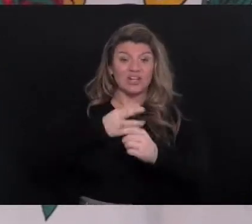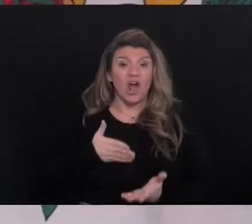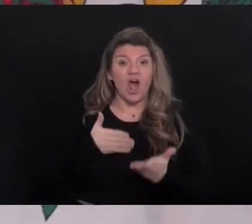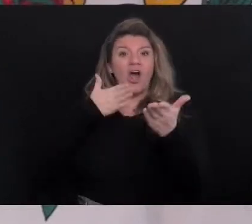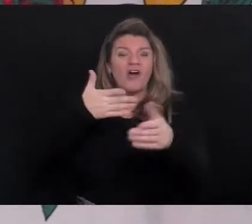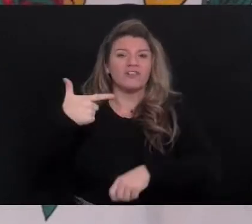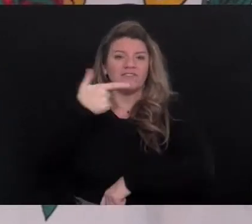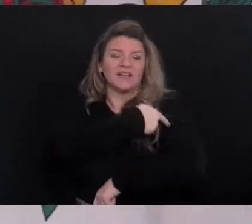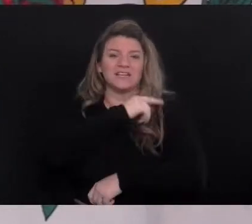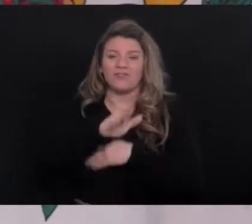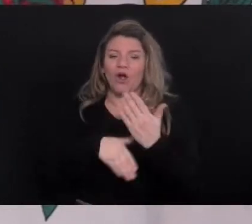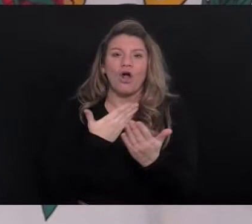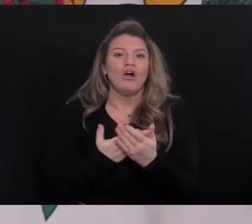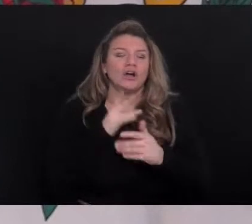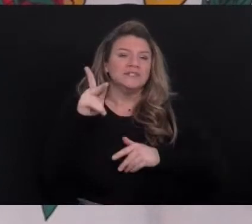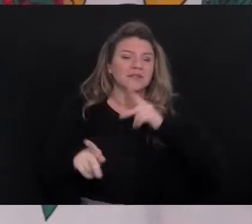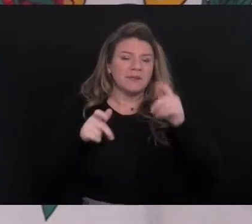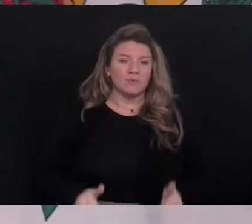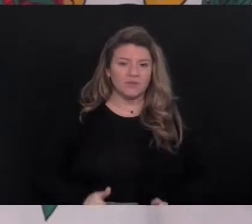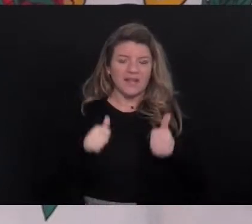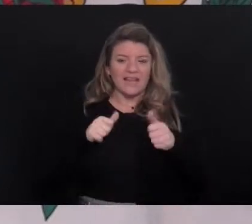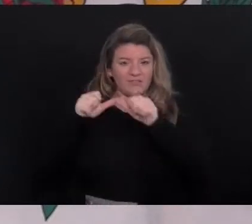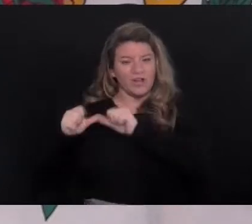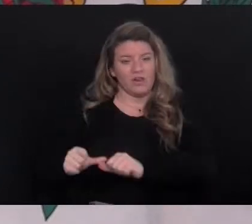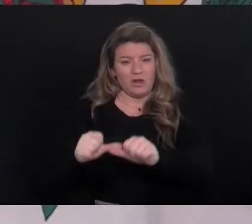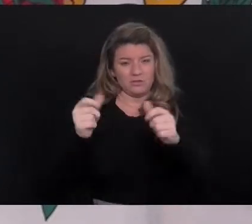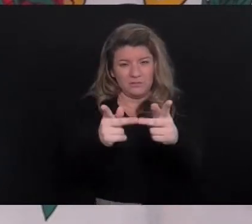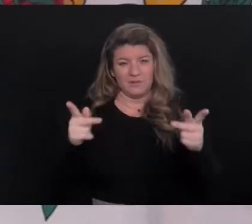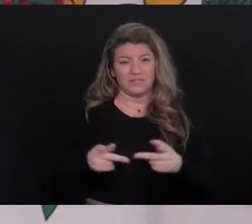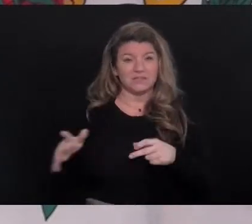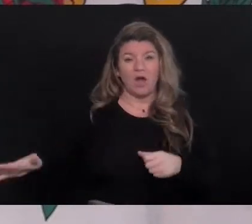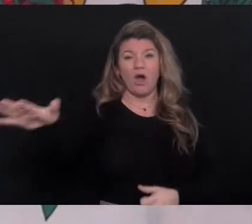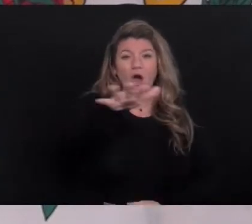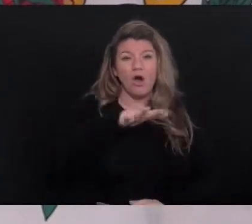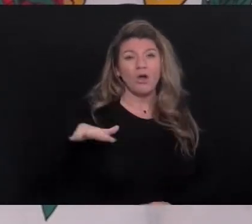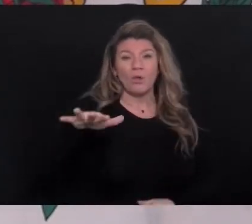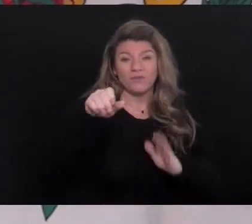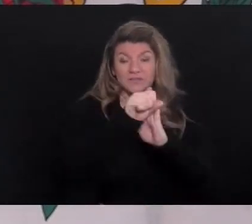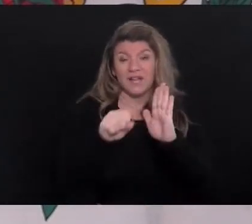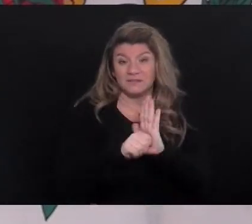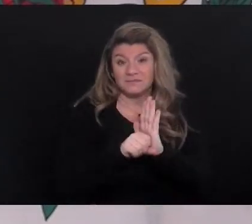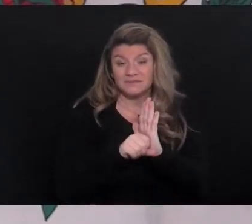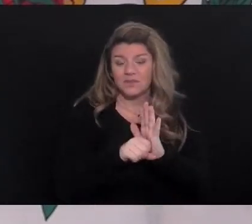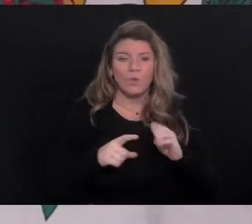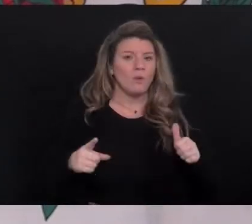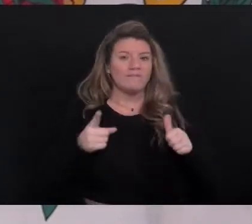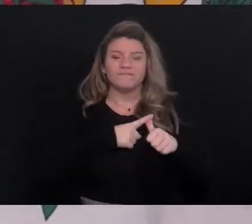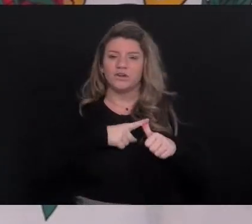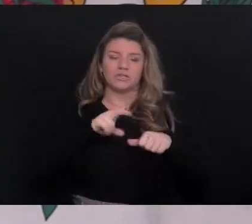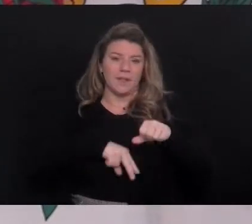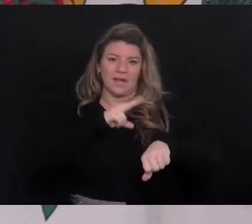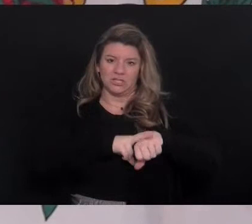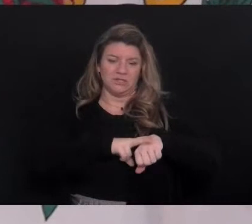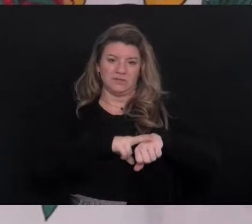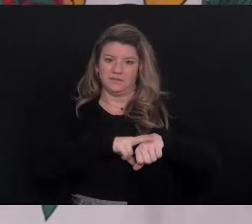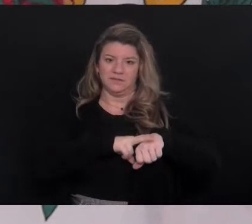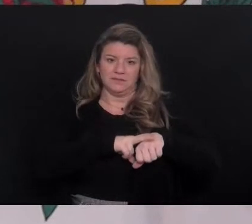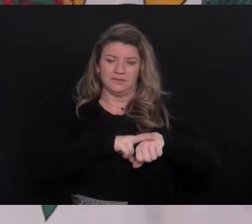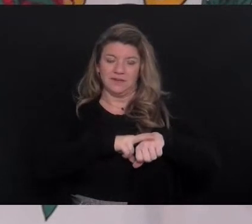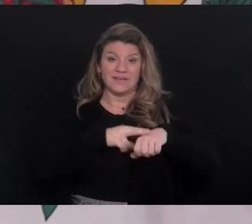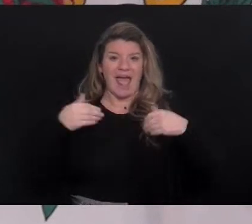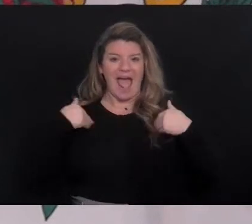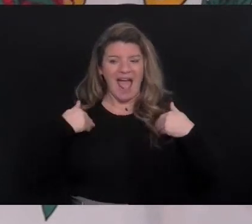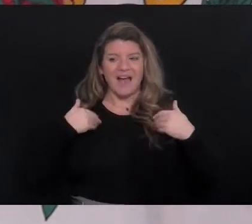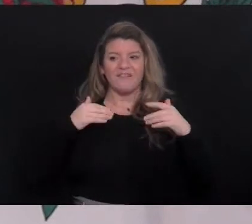of all long-term care facilities across the state. We were first in the nation to launch an